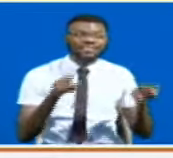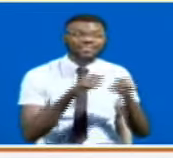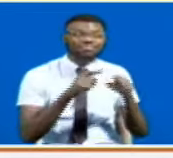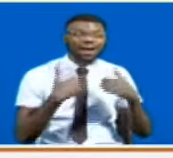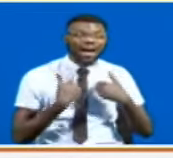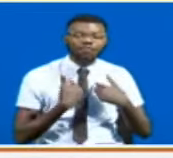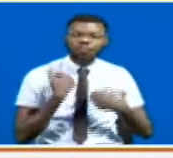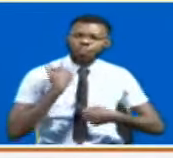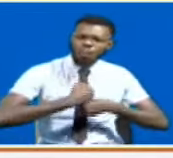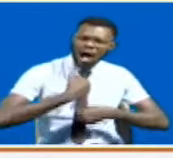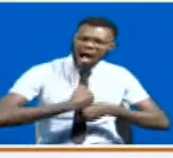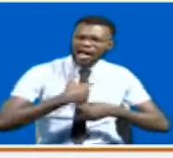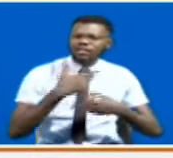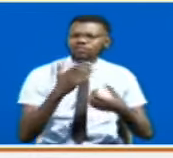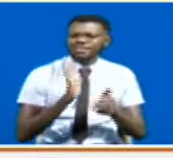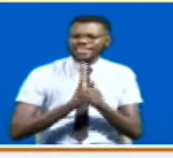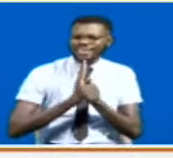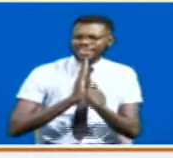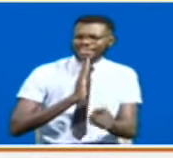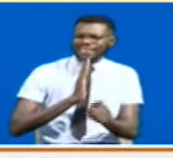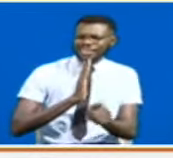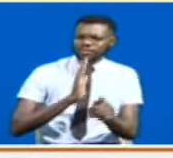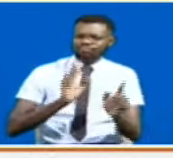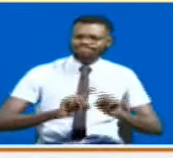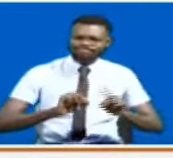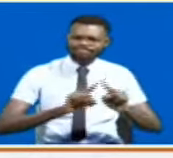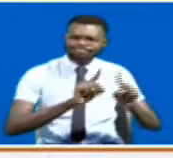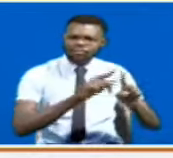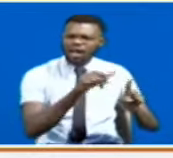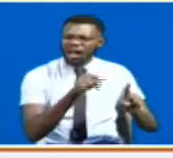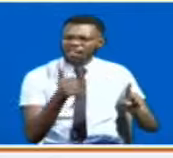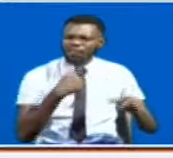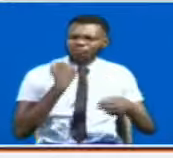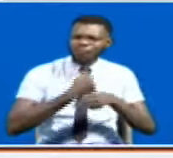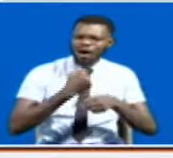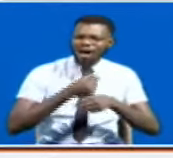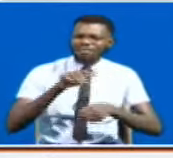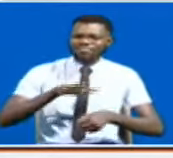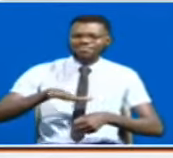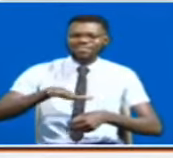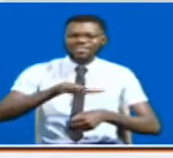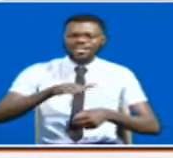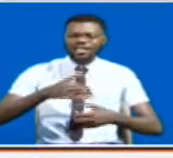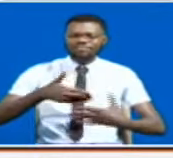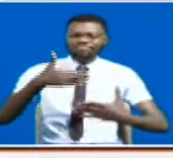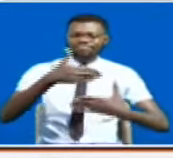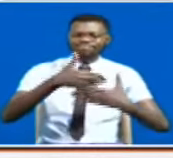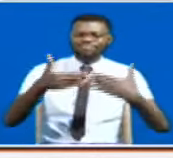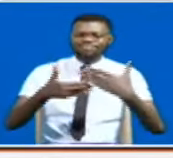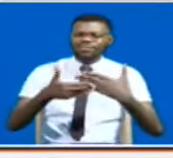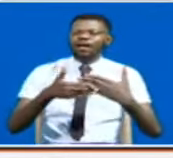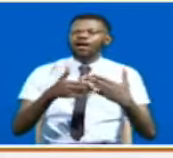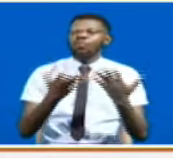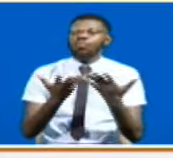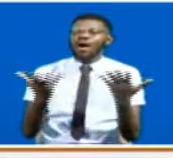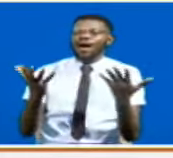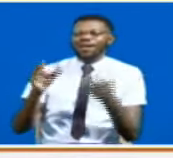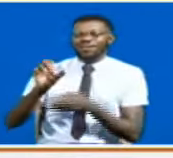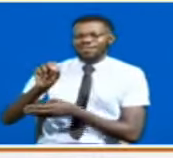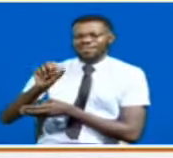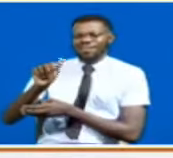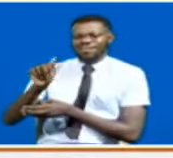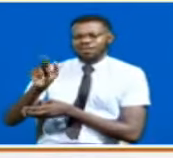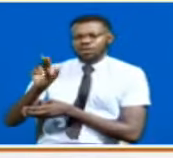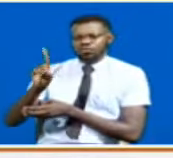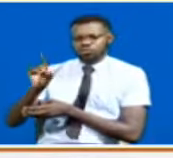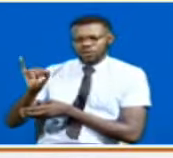skilled artisans that can be able to work in the construction sites in the Kingdom of Saudi. We are working